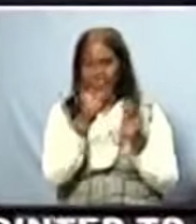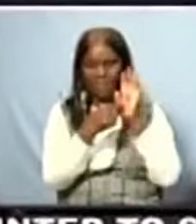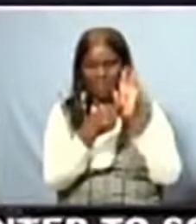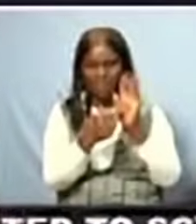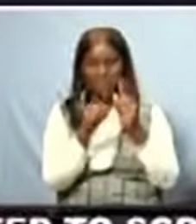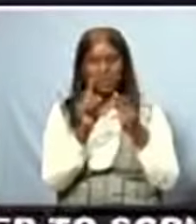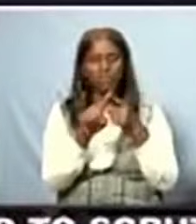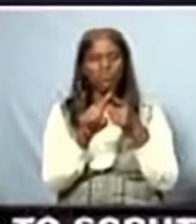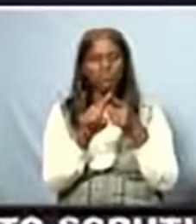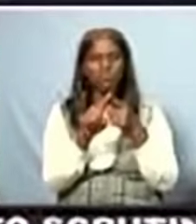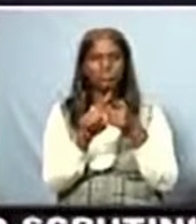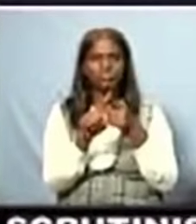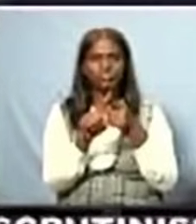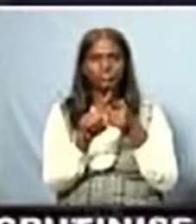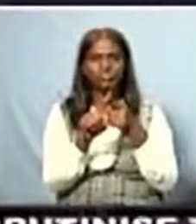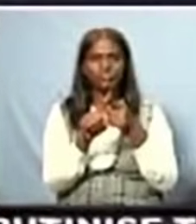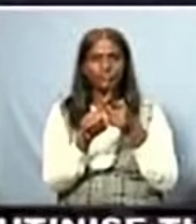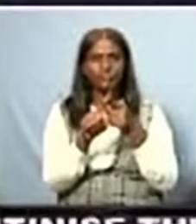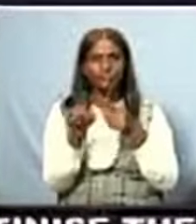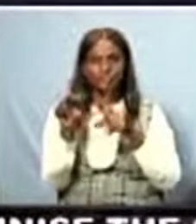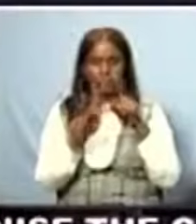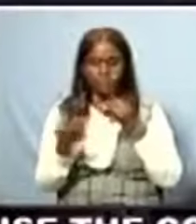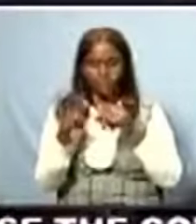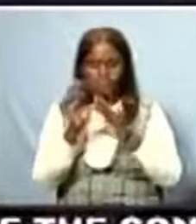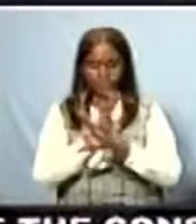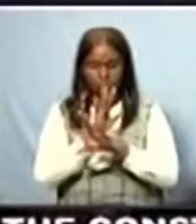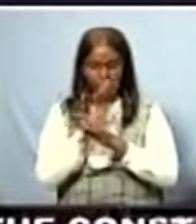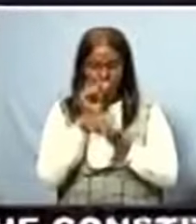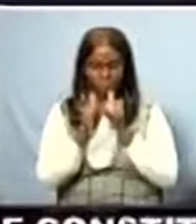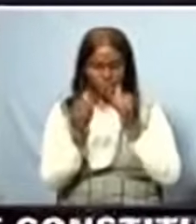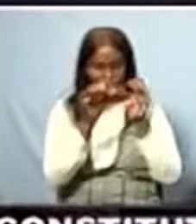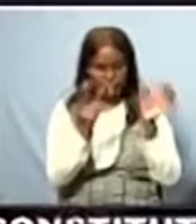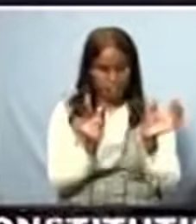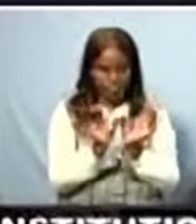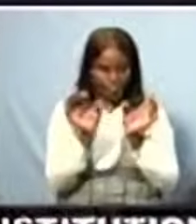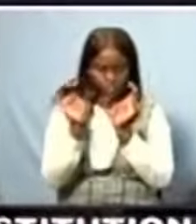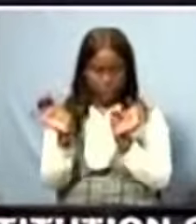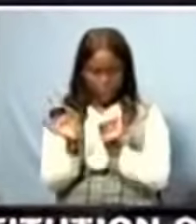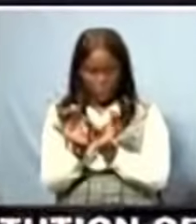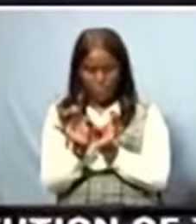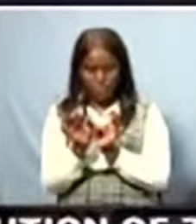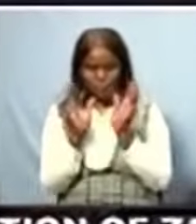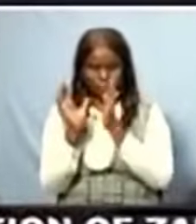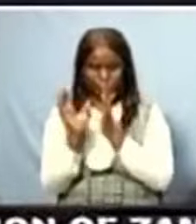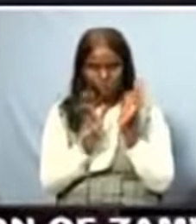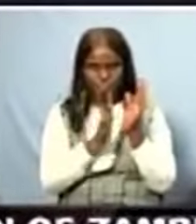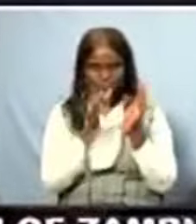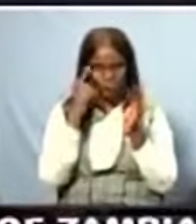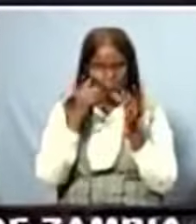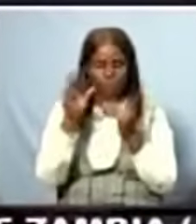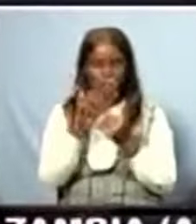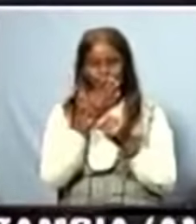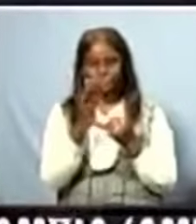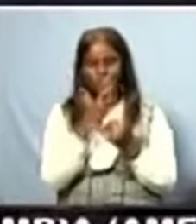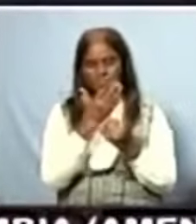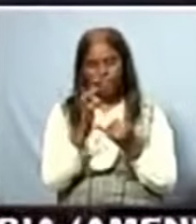to the people of Zambia which constituencies are earmarked for